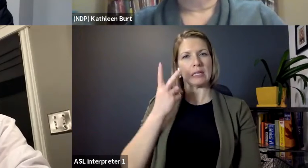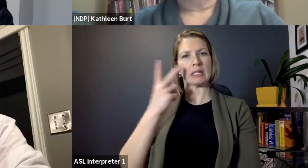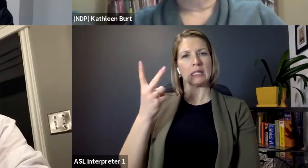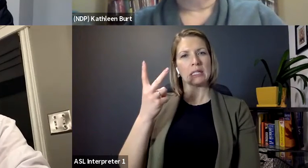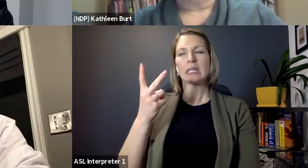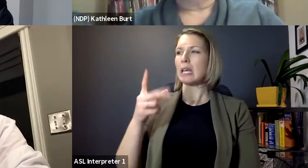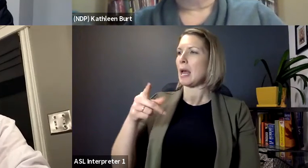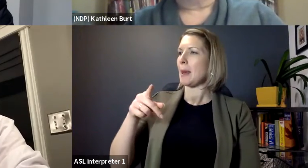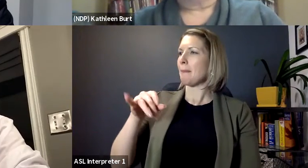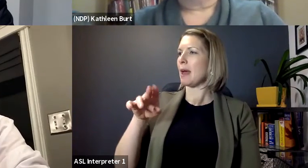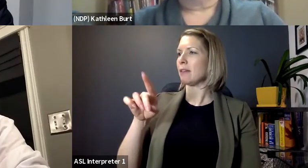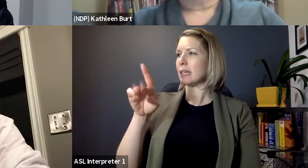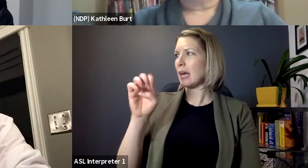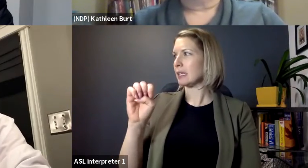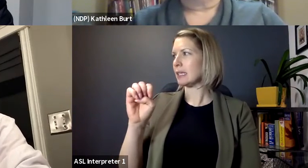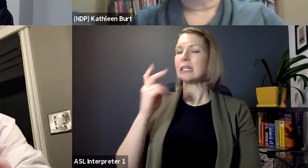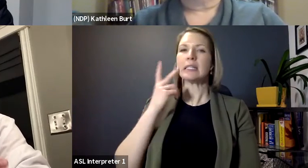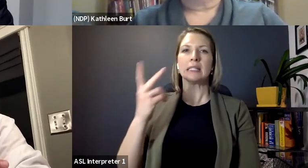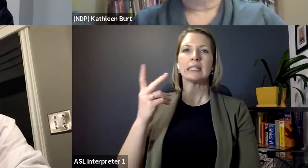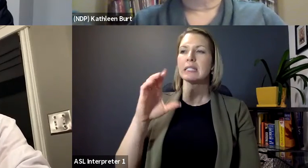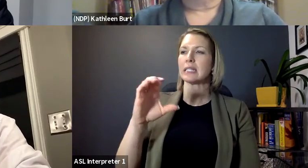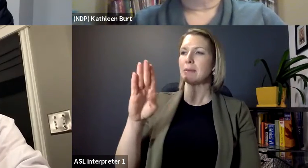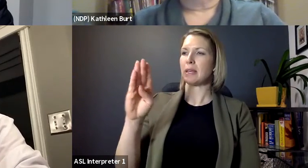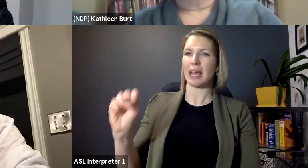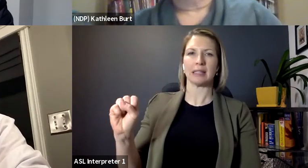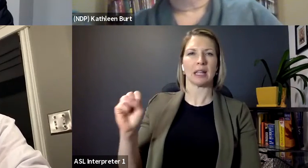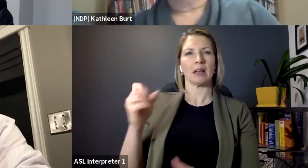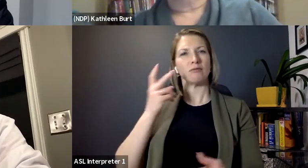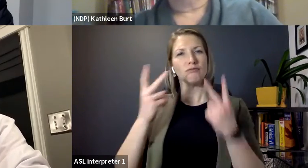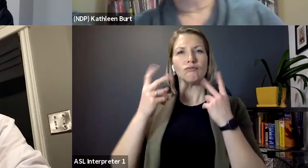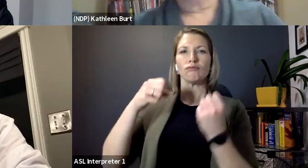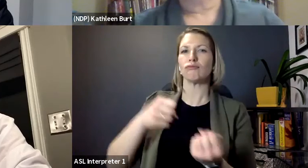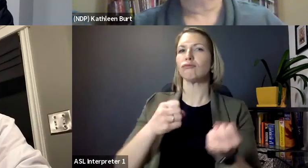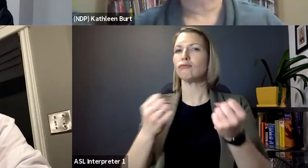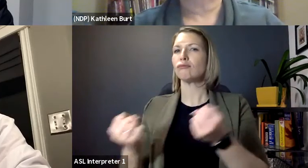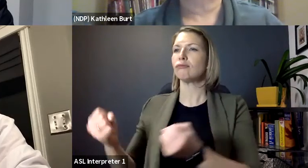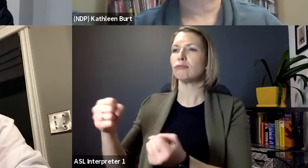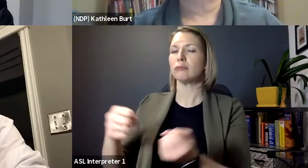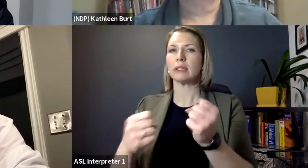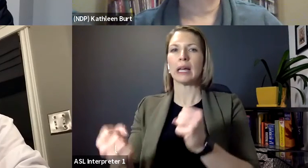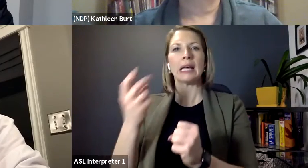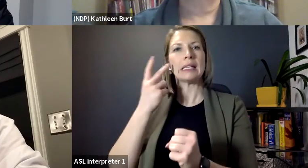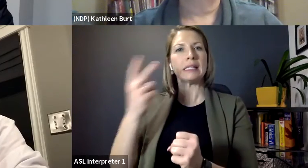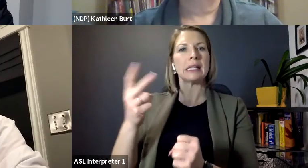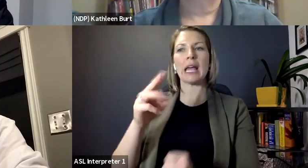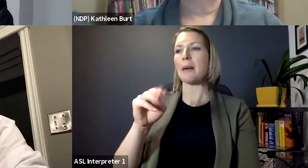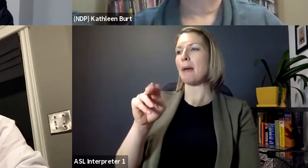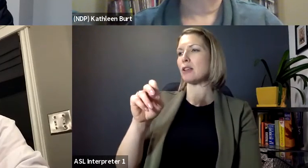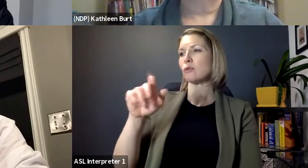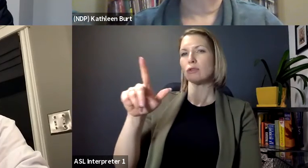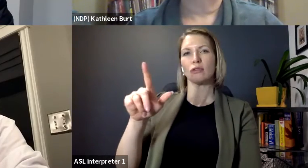through Conception Bay South as a region so that they can see places like the wonderful Interpretation Center in Manuels.